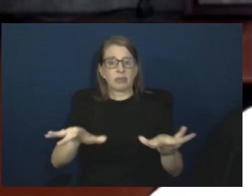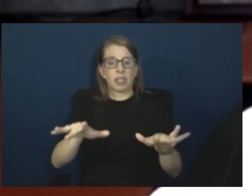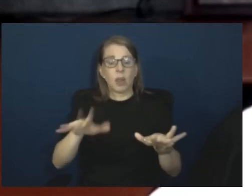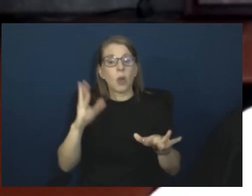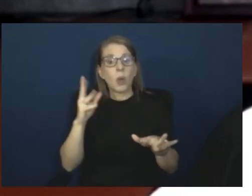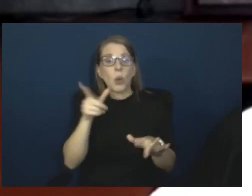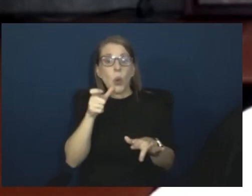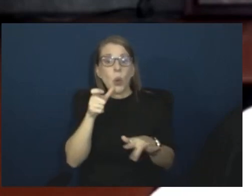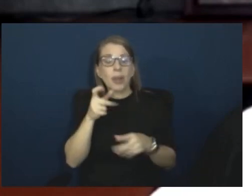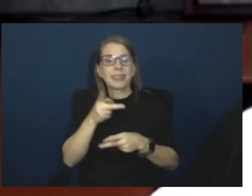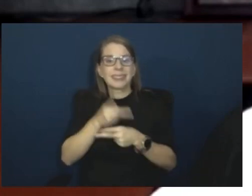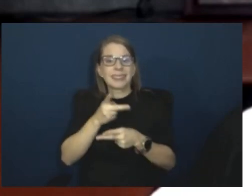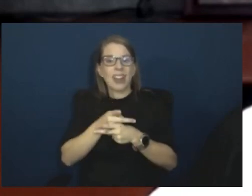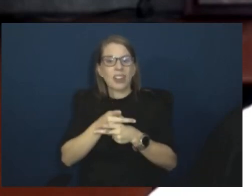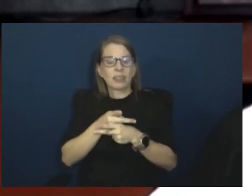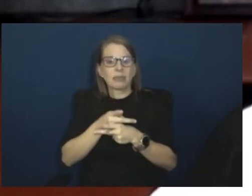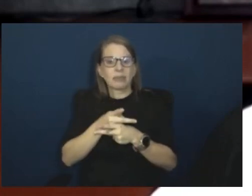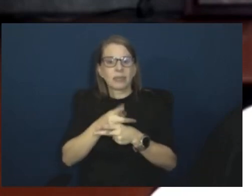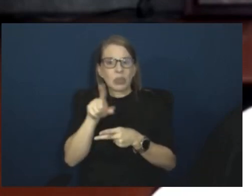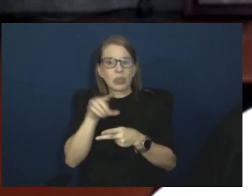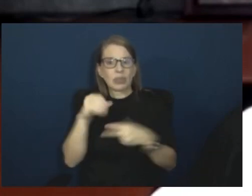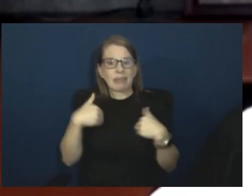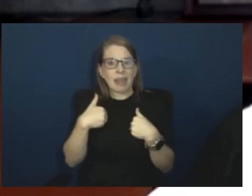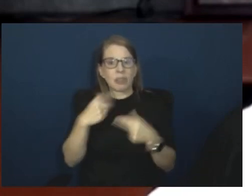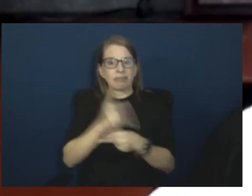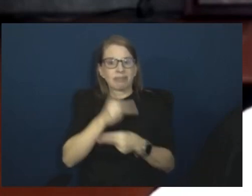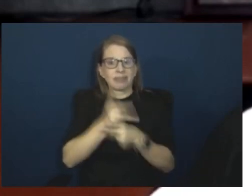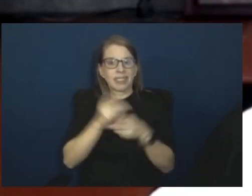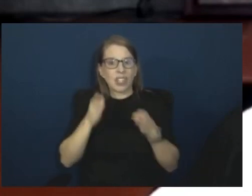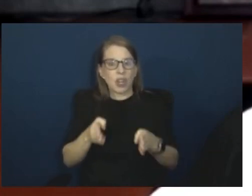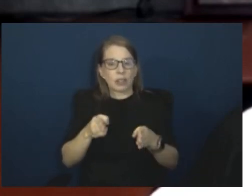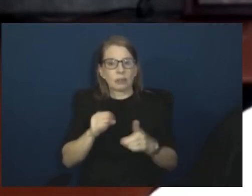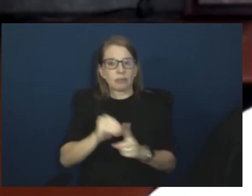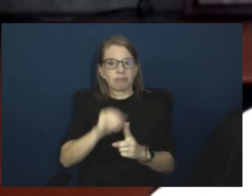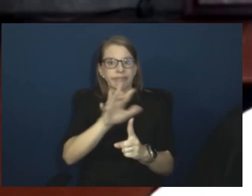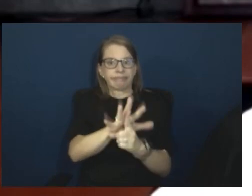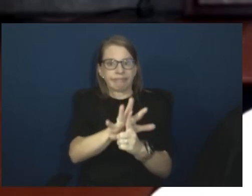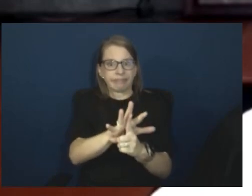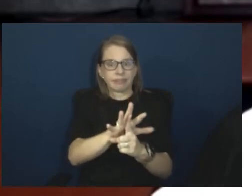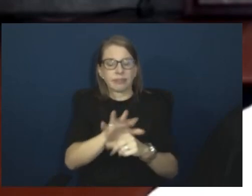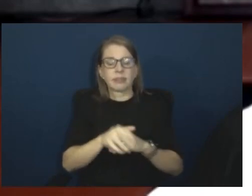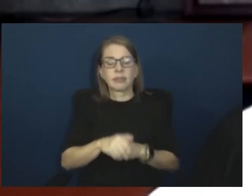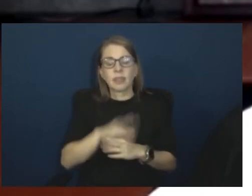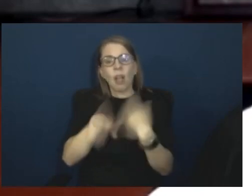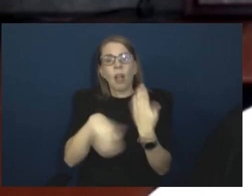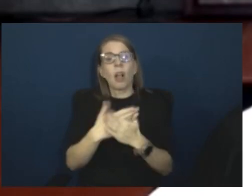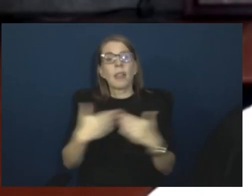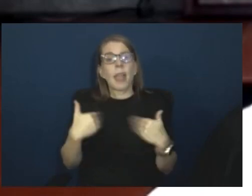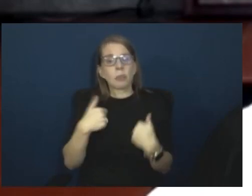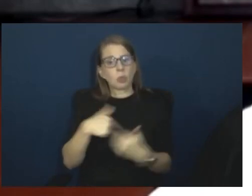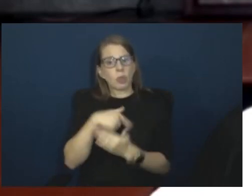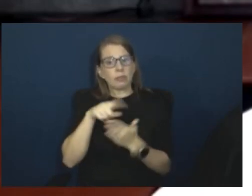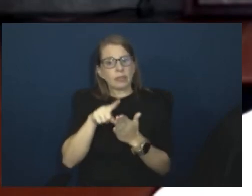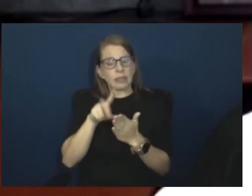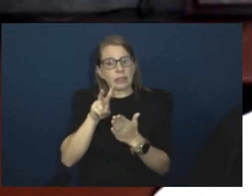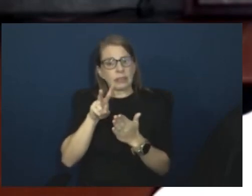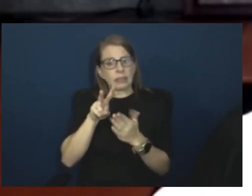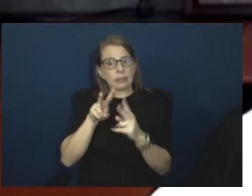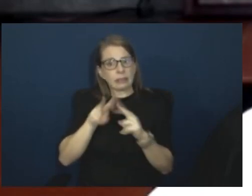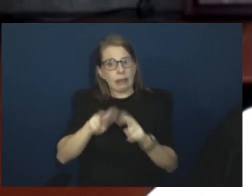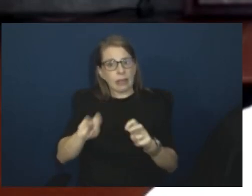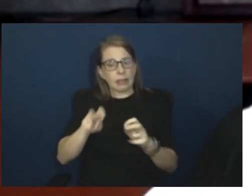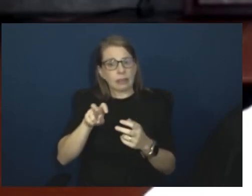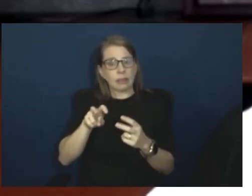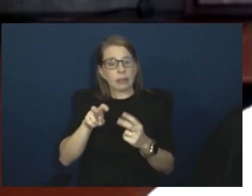caretakers, infected caretakers. And all of these animals, we have studied, for example, the companion animals